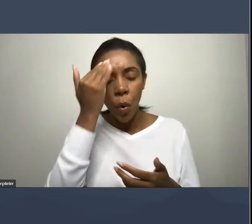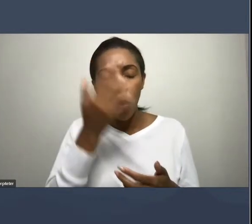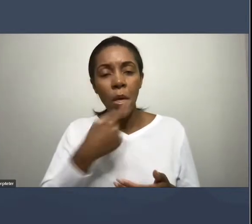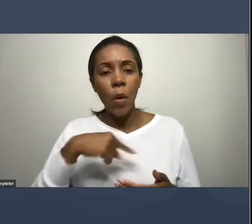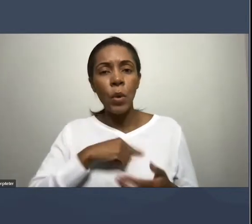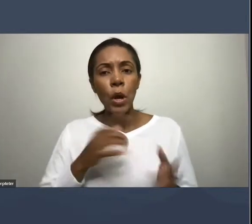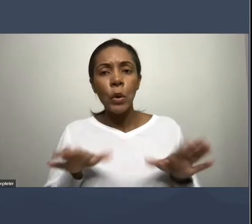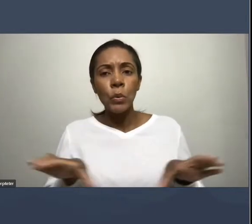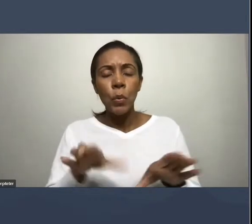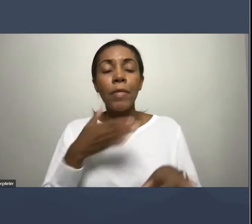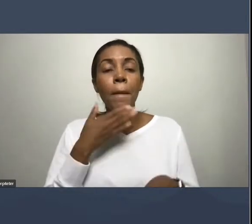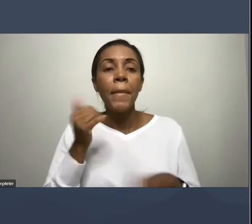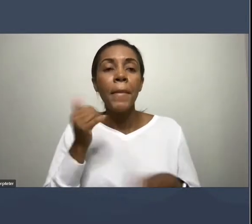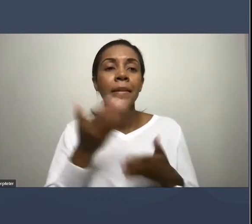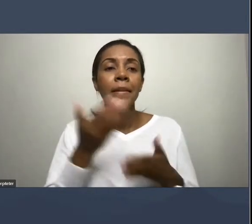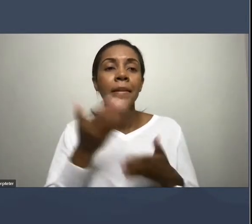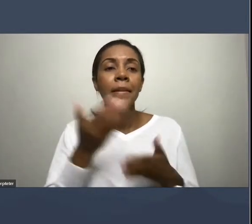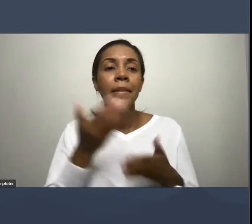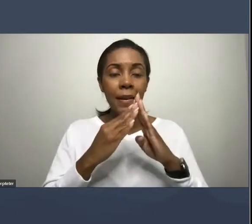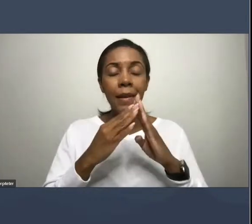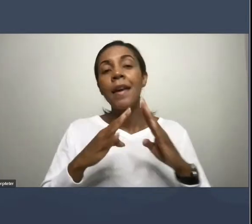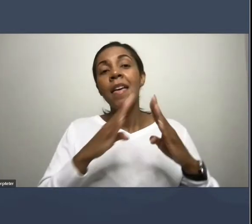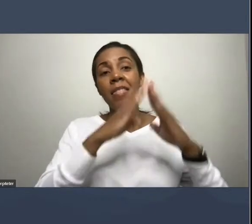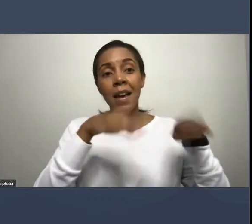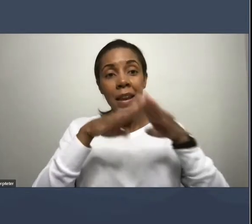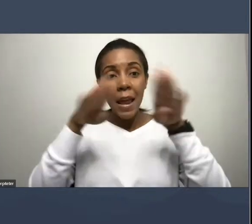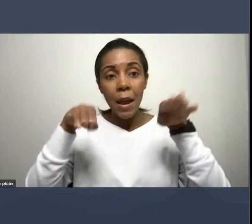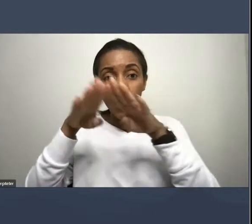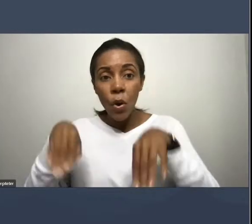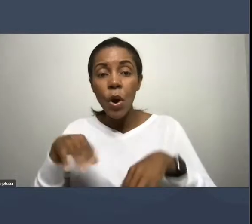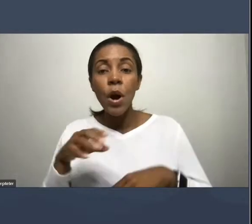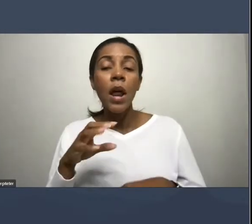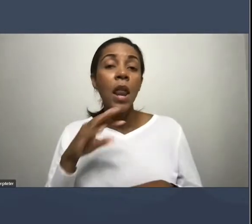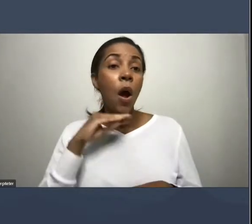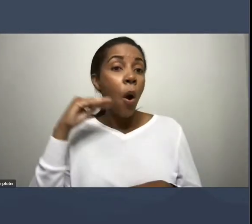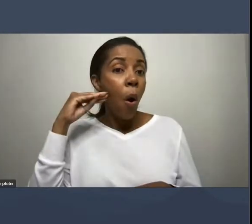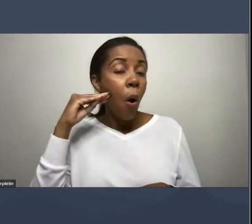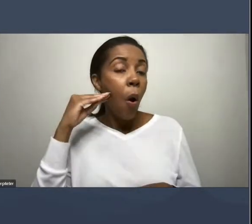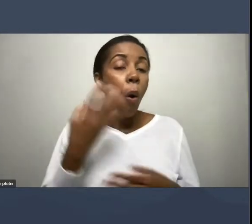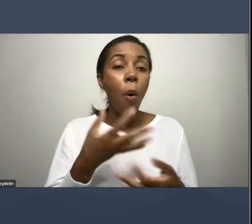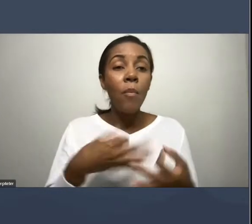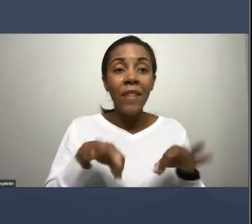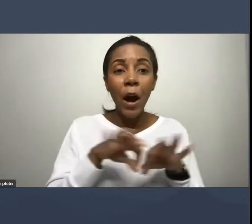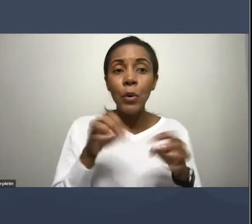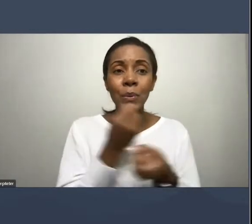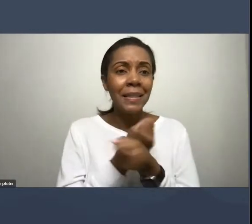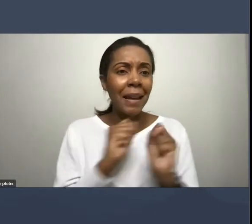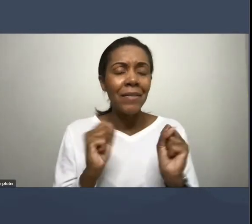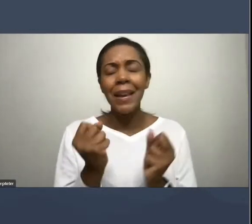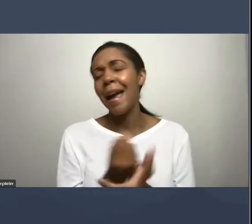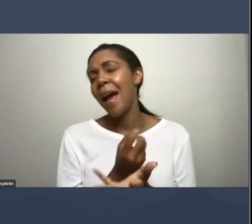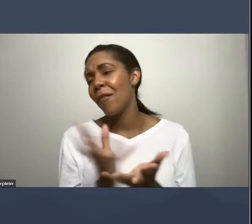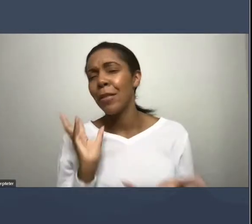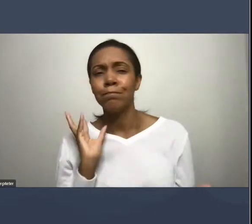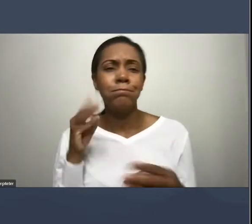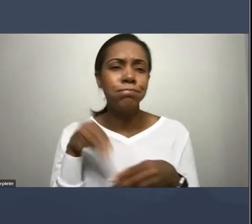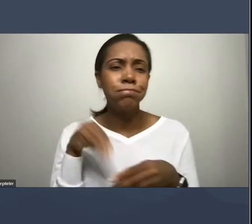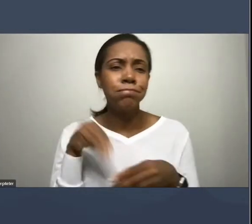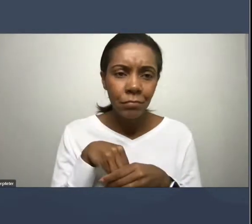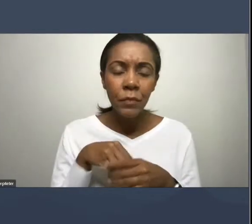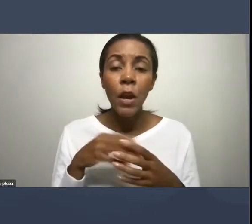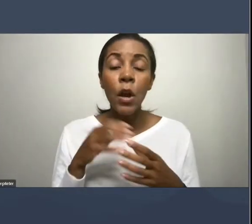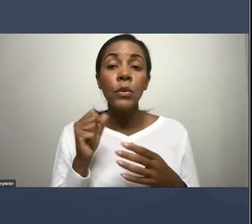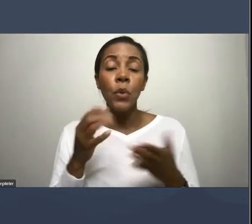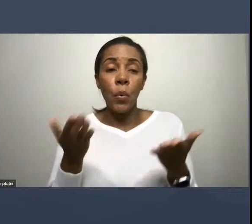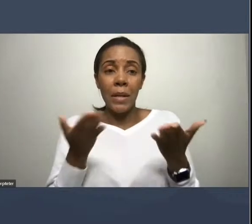the neighborhoods, and for residents and home values and safety and everything else. And so this coming before